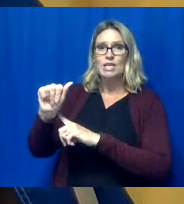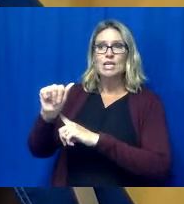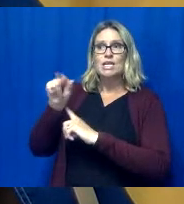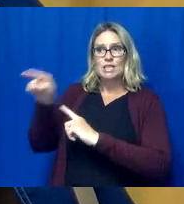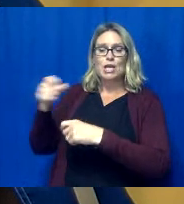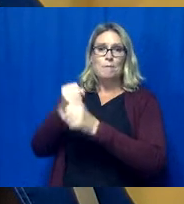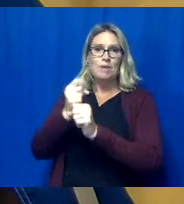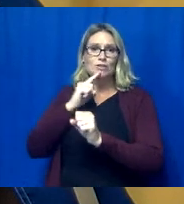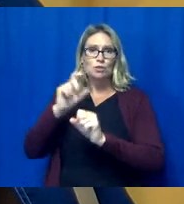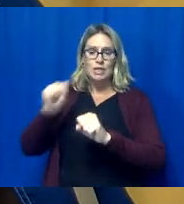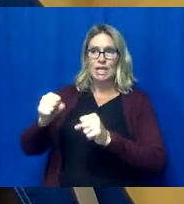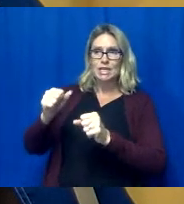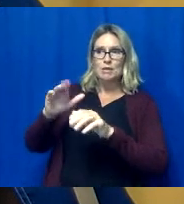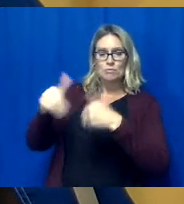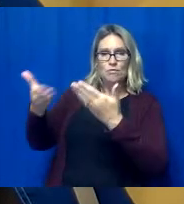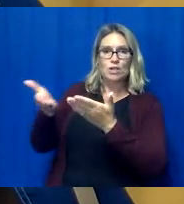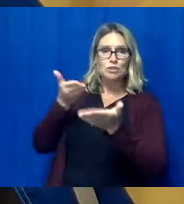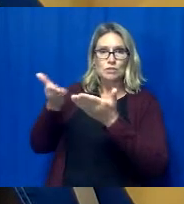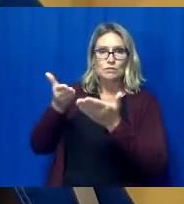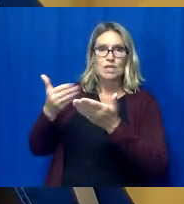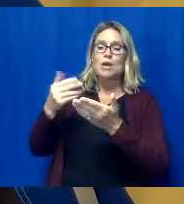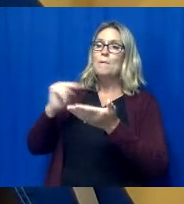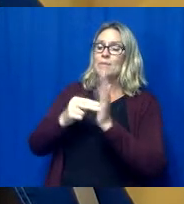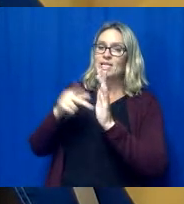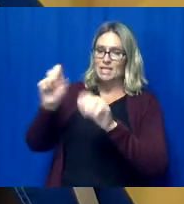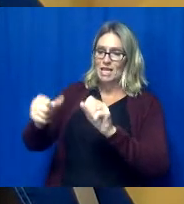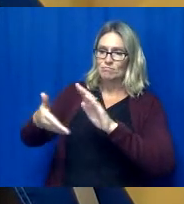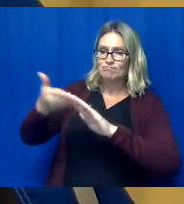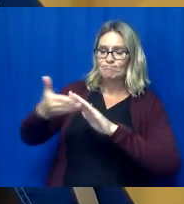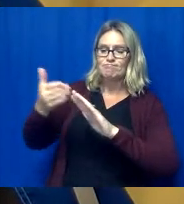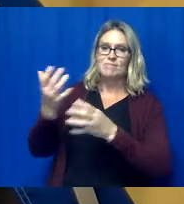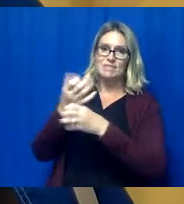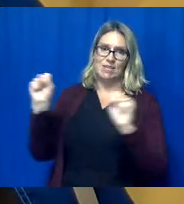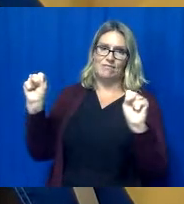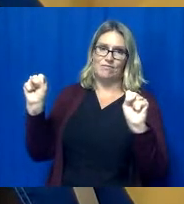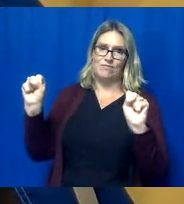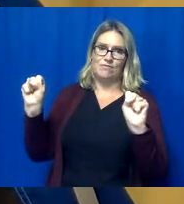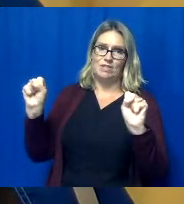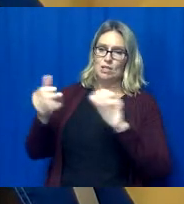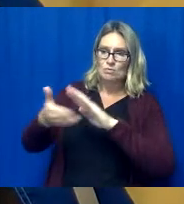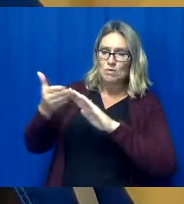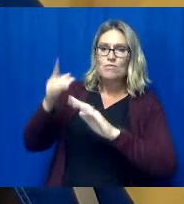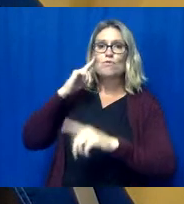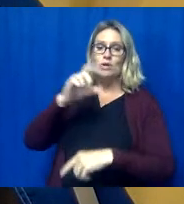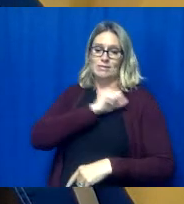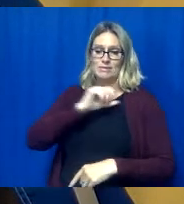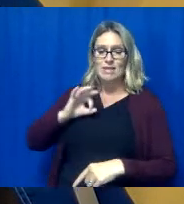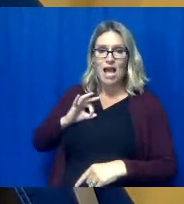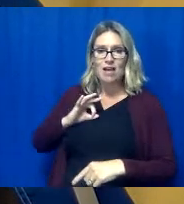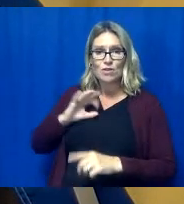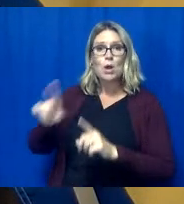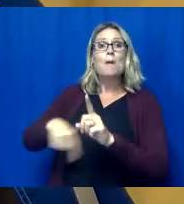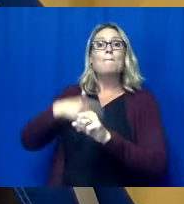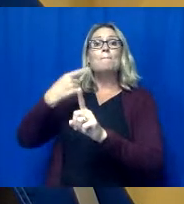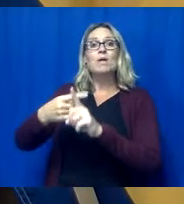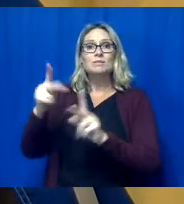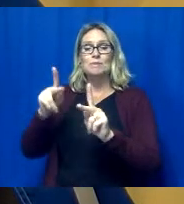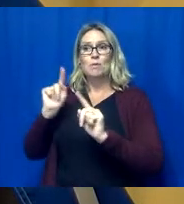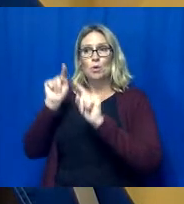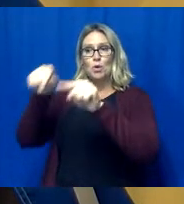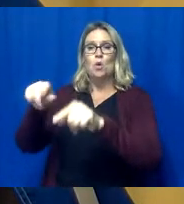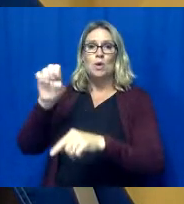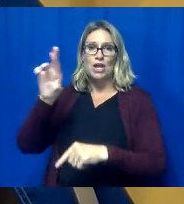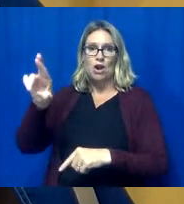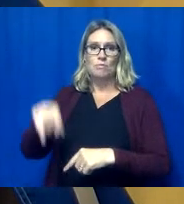can keep their services at a safe level for employees and for patients visiting. So the RHAs